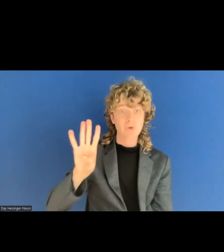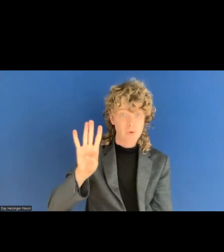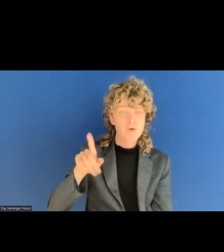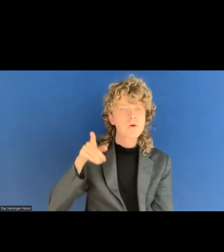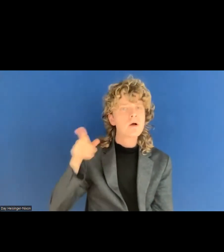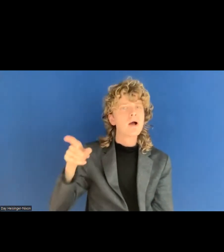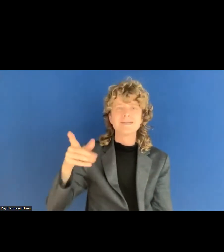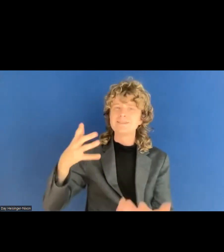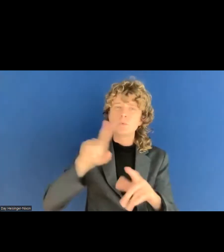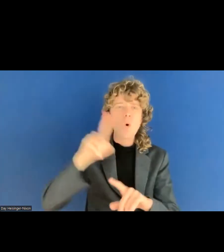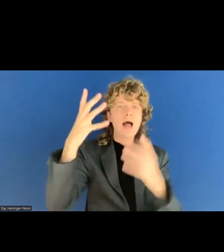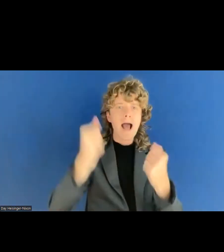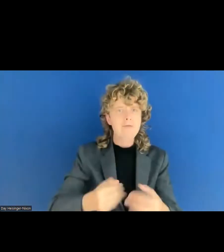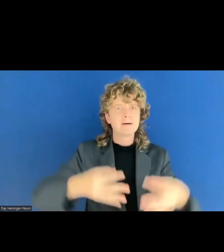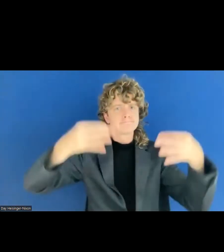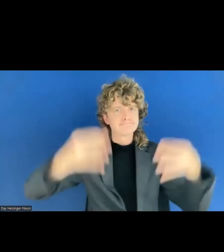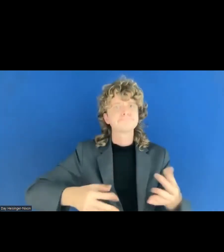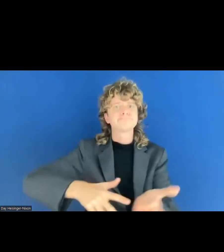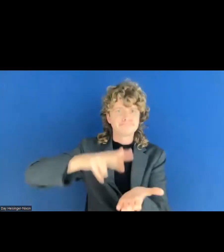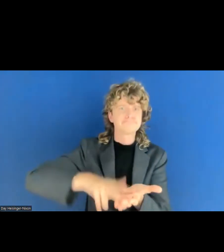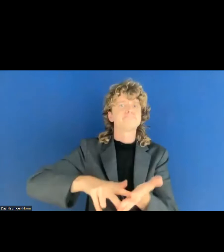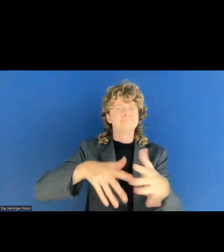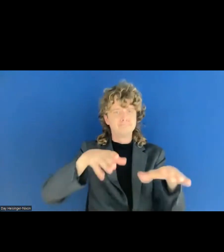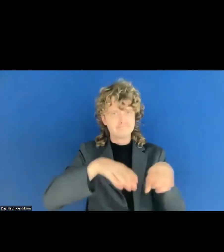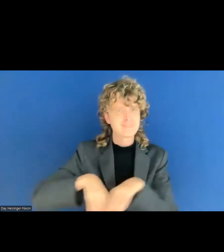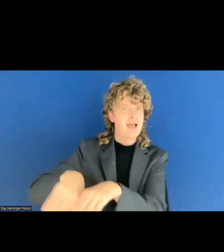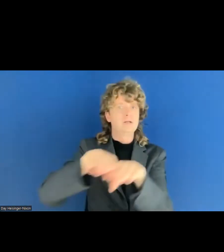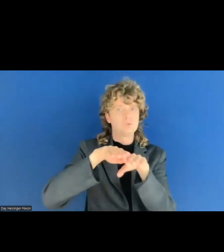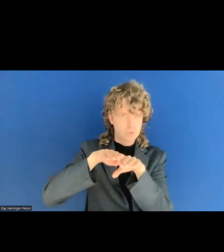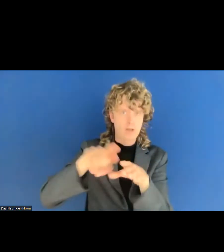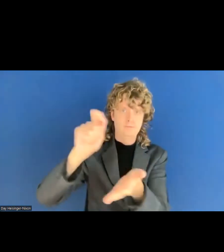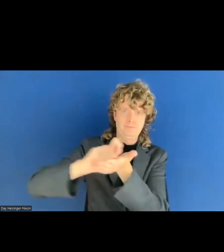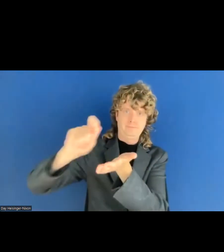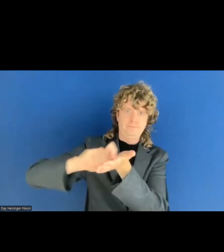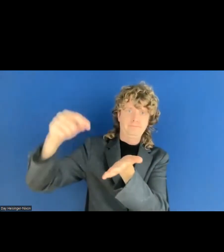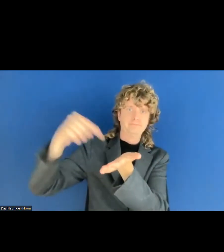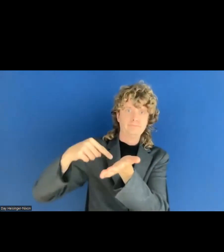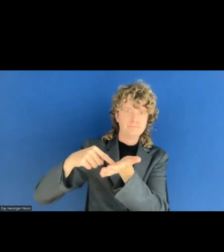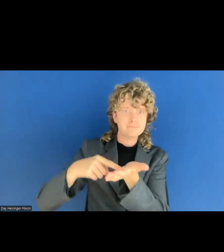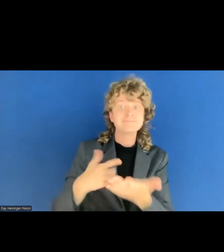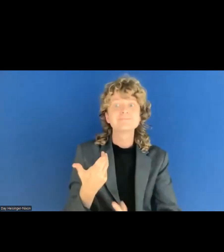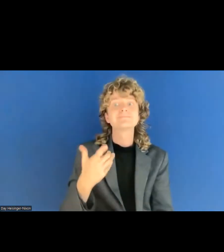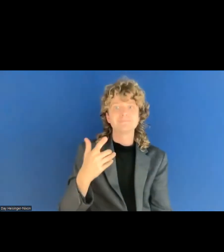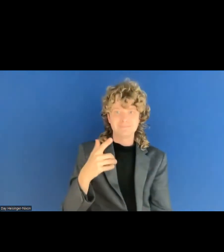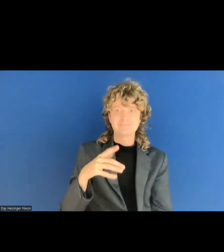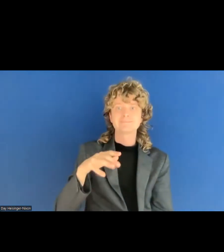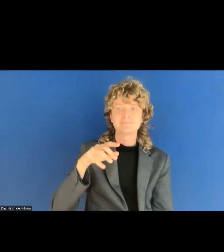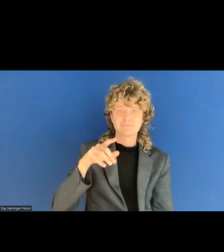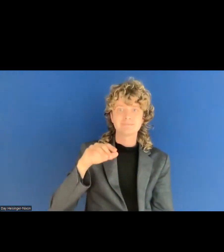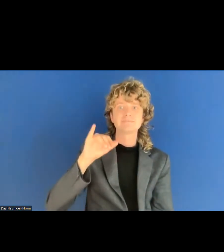the WCAG, from the W3C on that. And I think we need to. I've heard people talking about the need of authoring